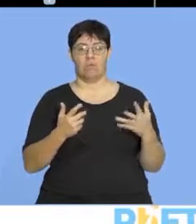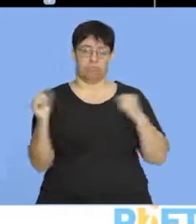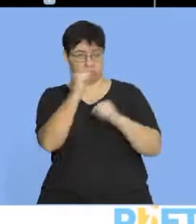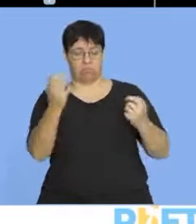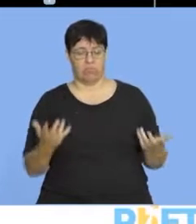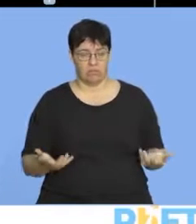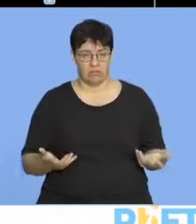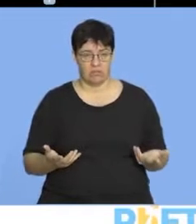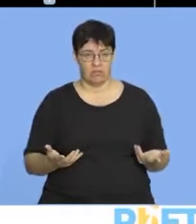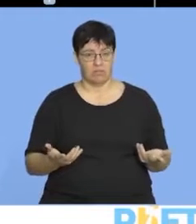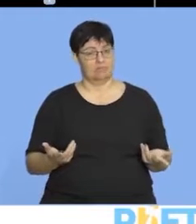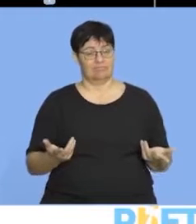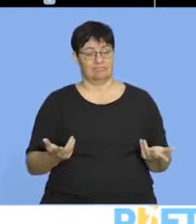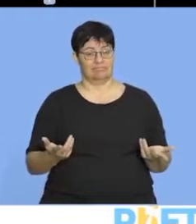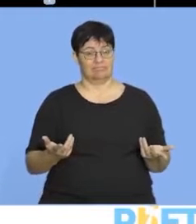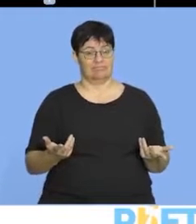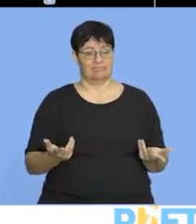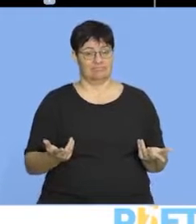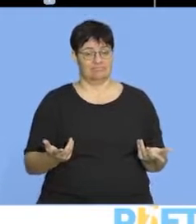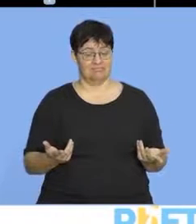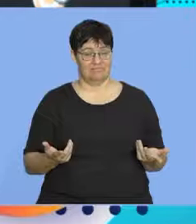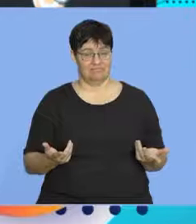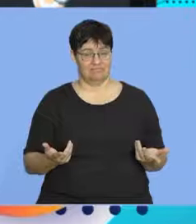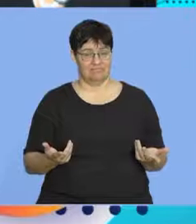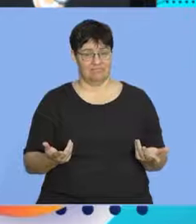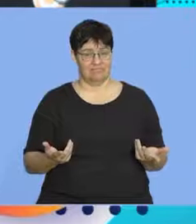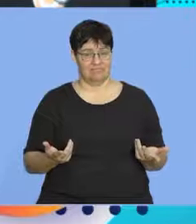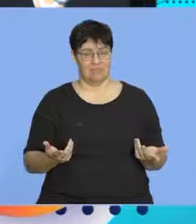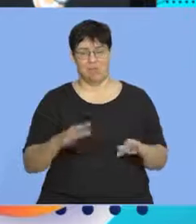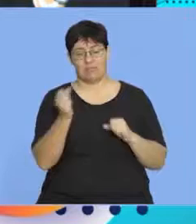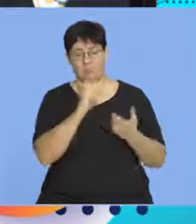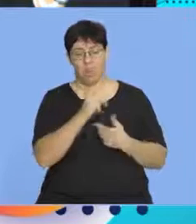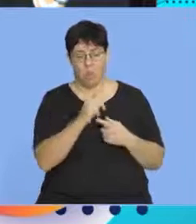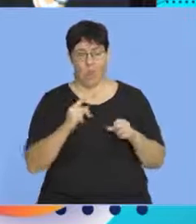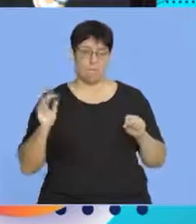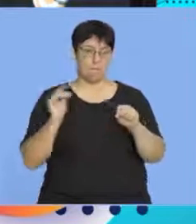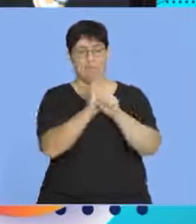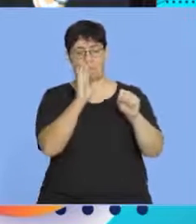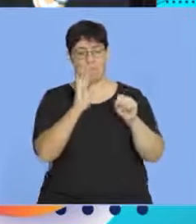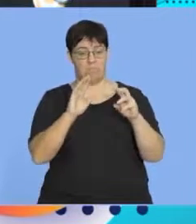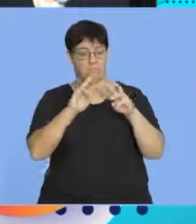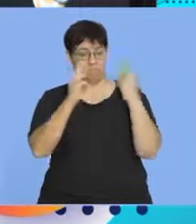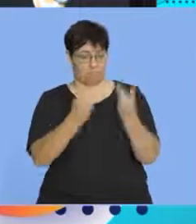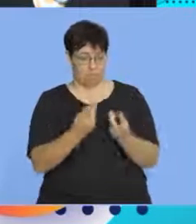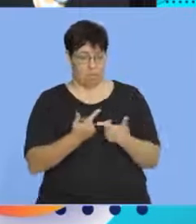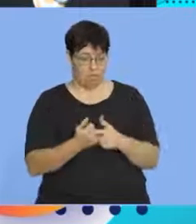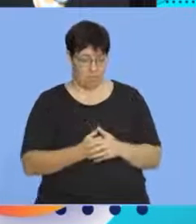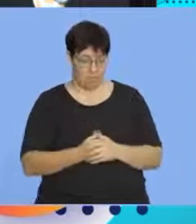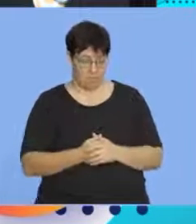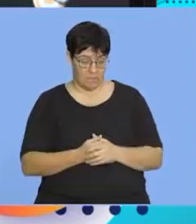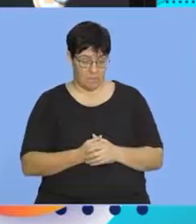Oh dear. Satellite went, pfft, maybe not, exploded, because it hit the Earth, or the planet that we're